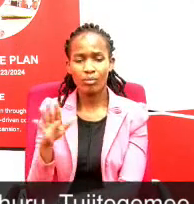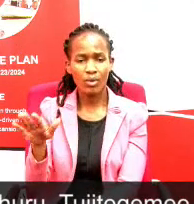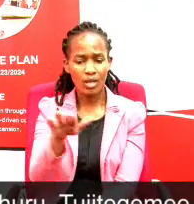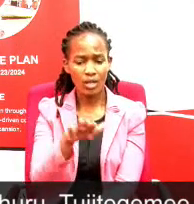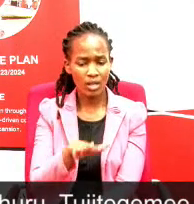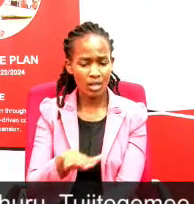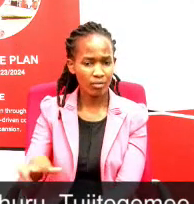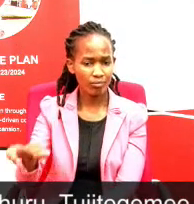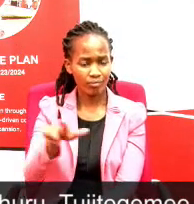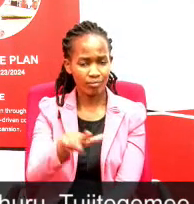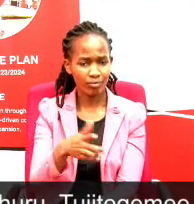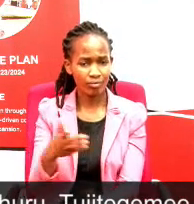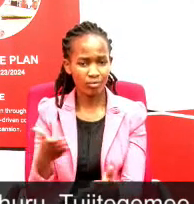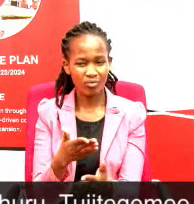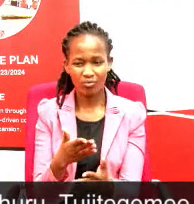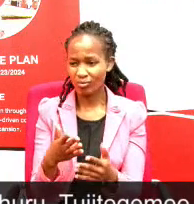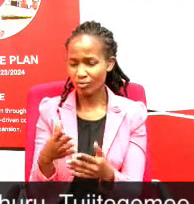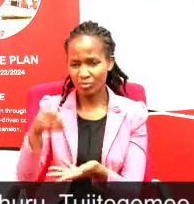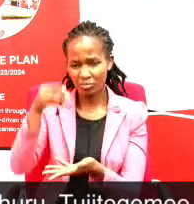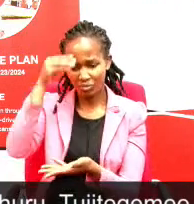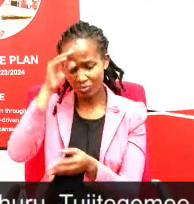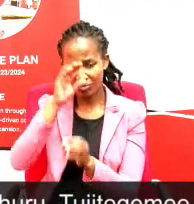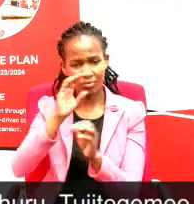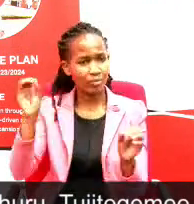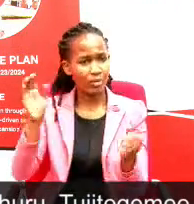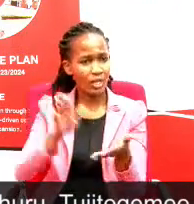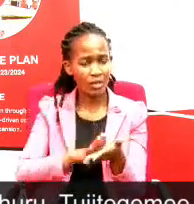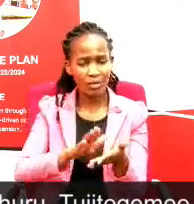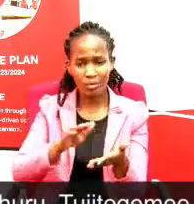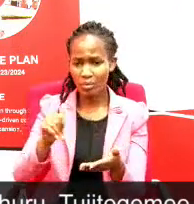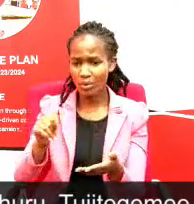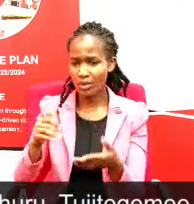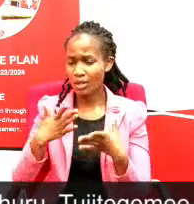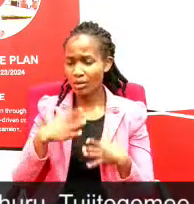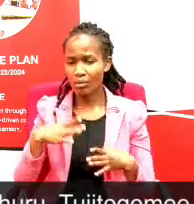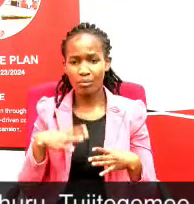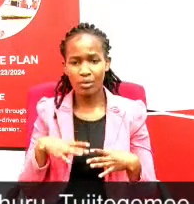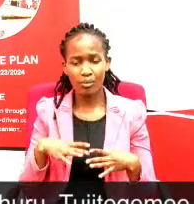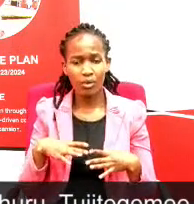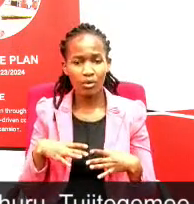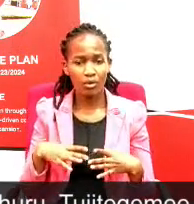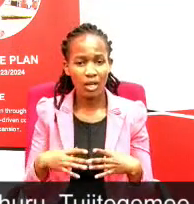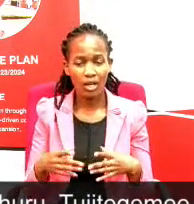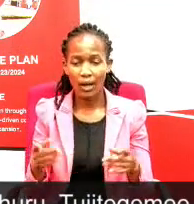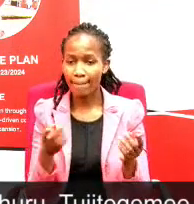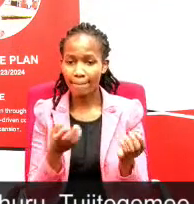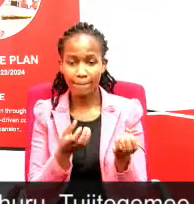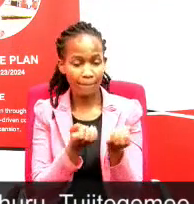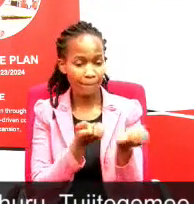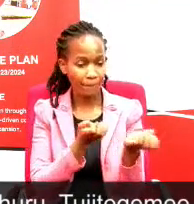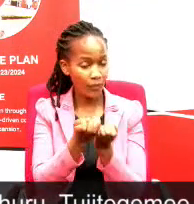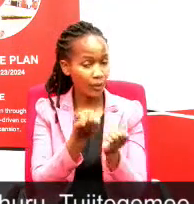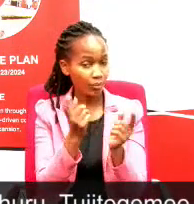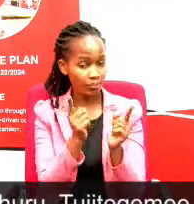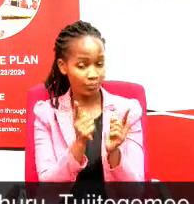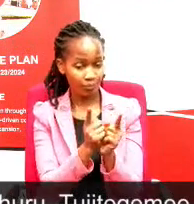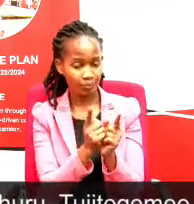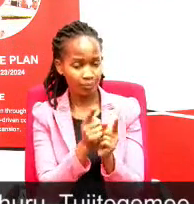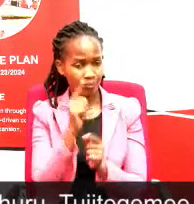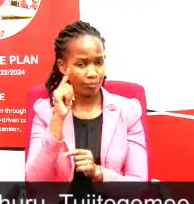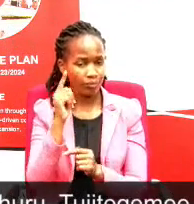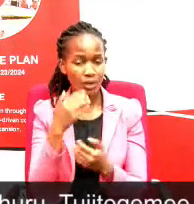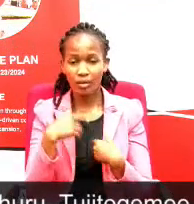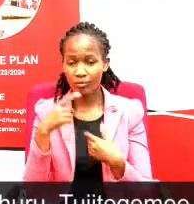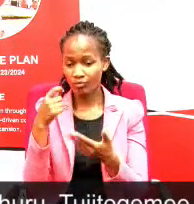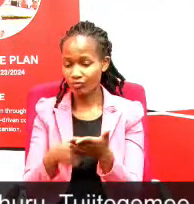is quite illiterate, and most of them are informal traders, small-scale traders, the aspect of